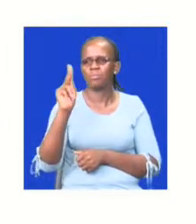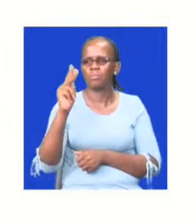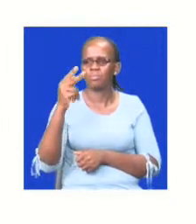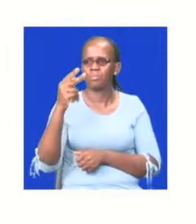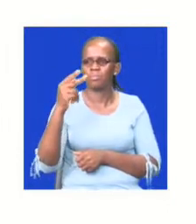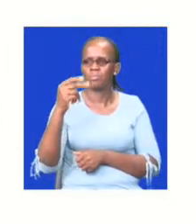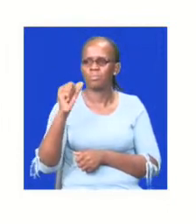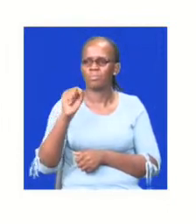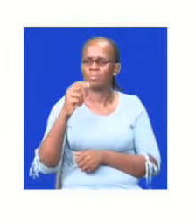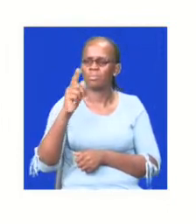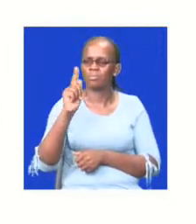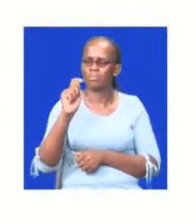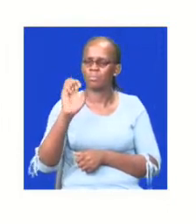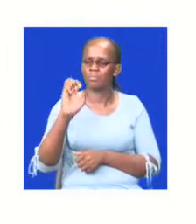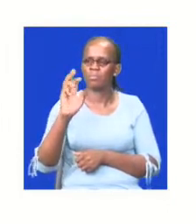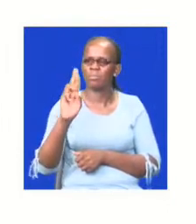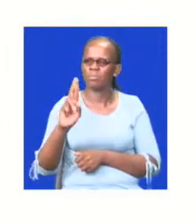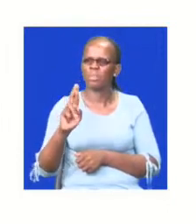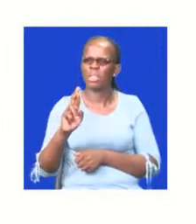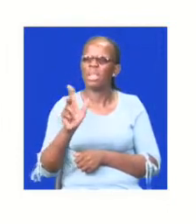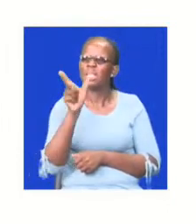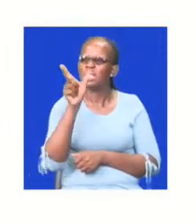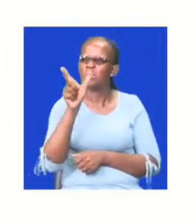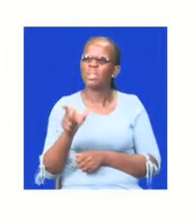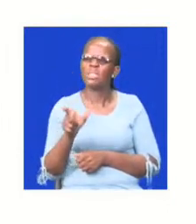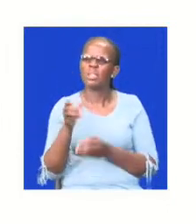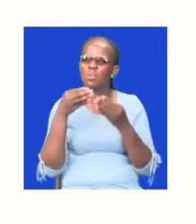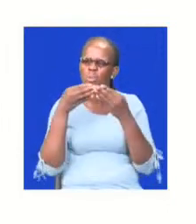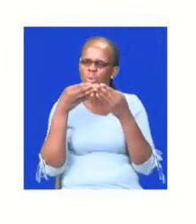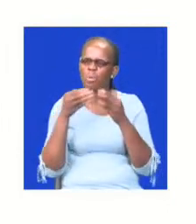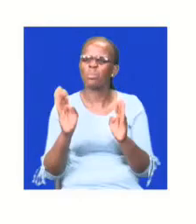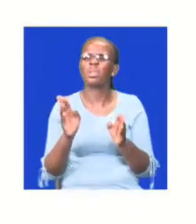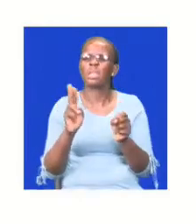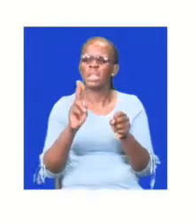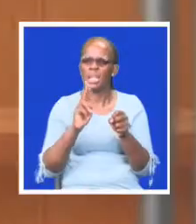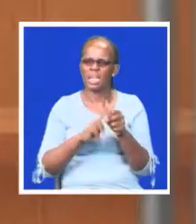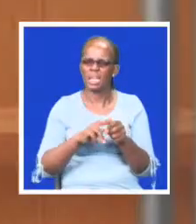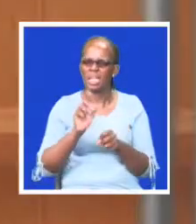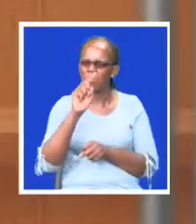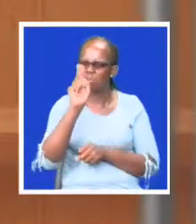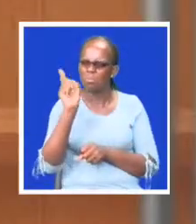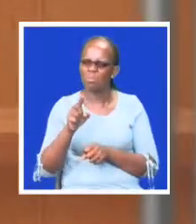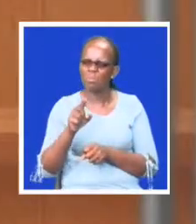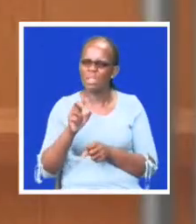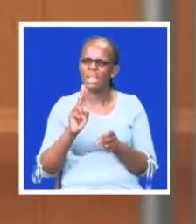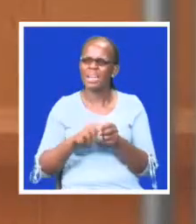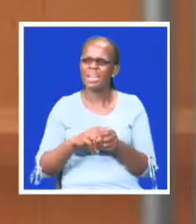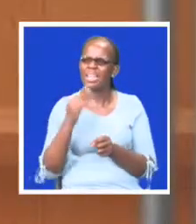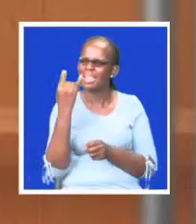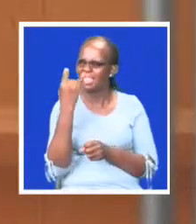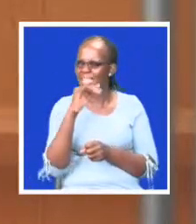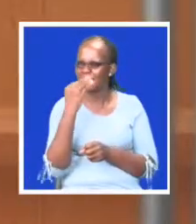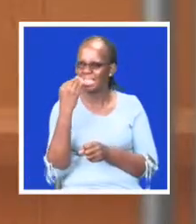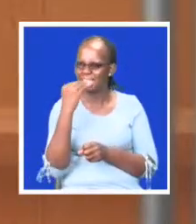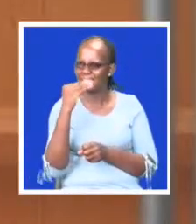openly questions and mocks authority.